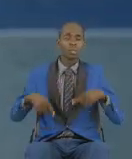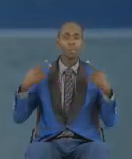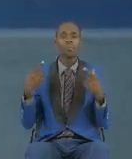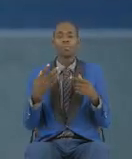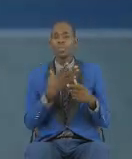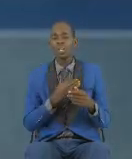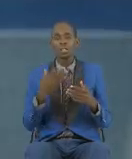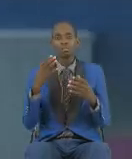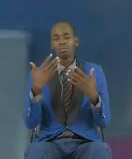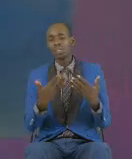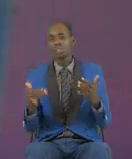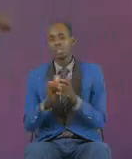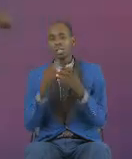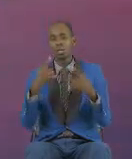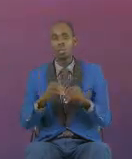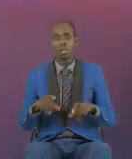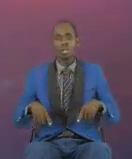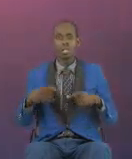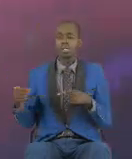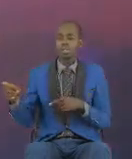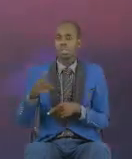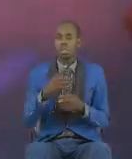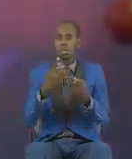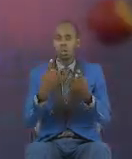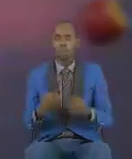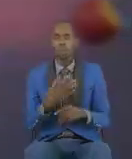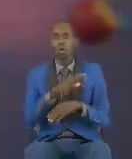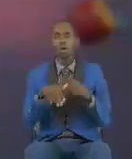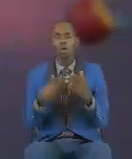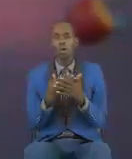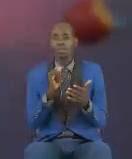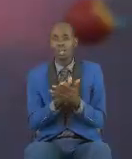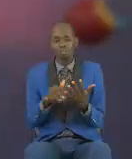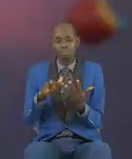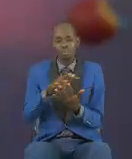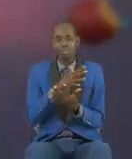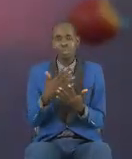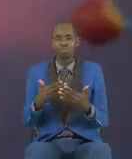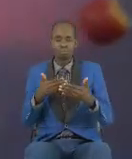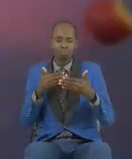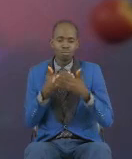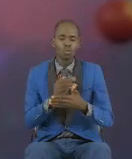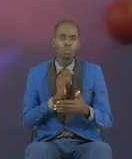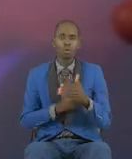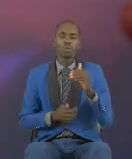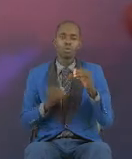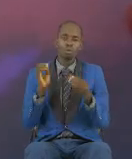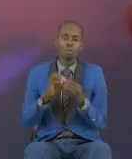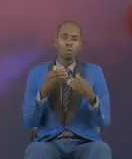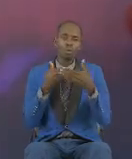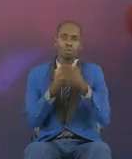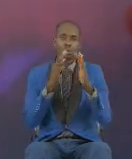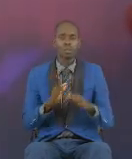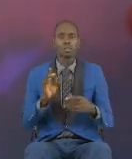life, they come and those things drive us nearer and closer unto God. That grace